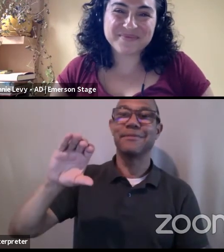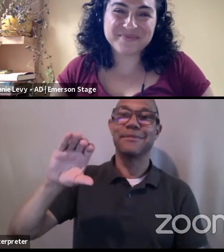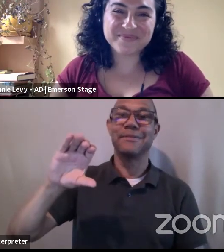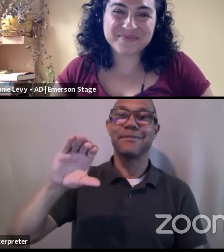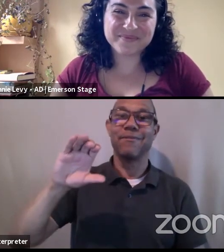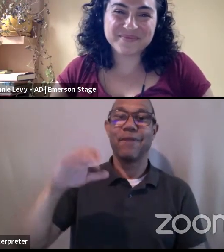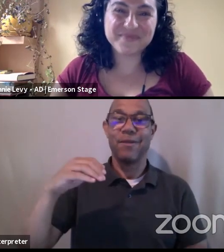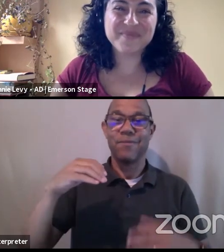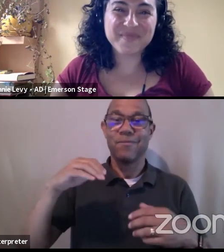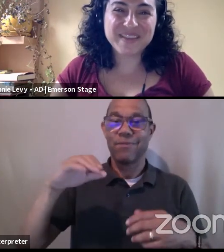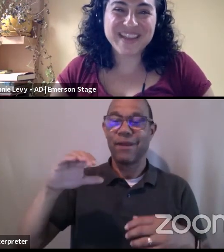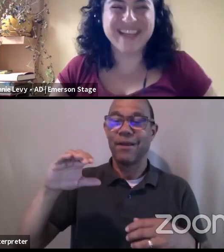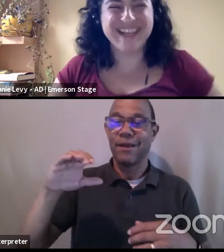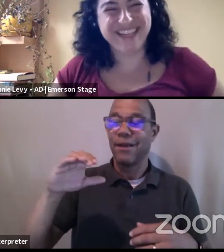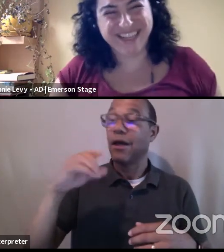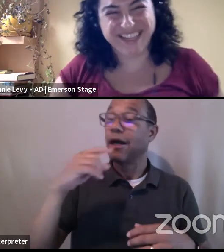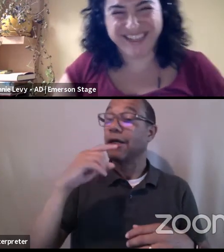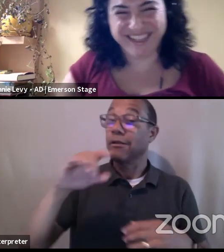one, nevermind.